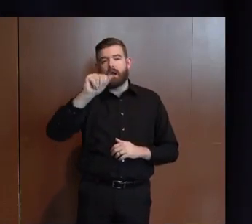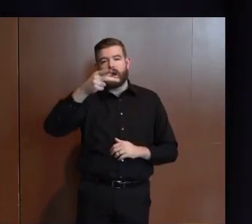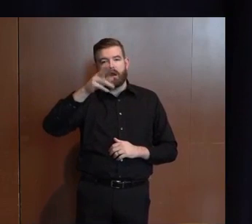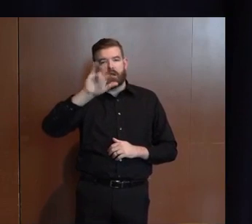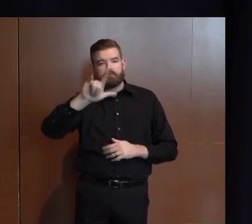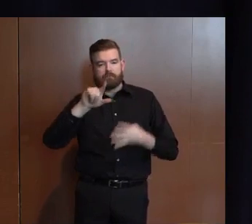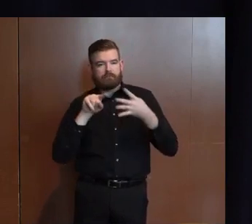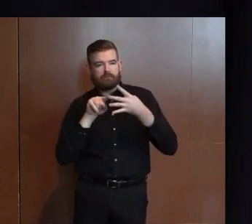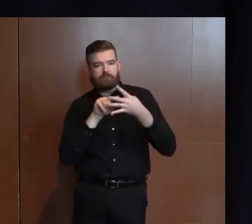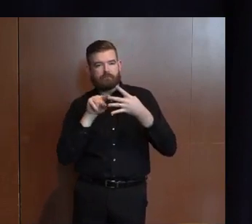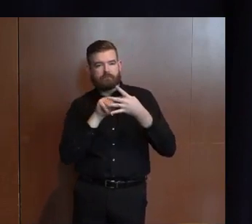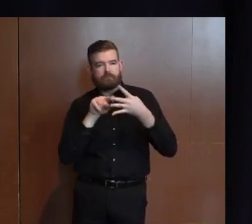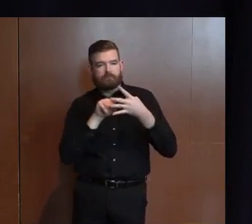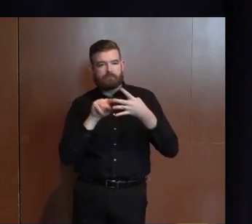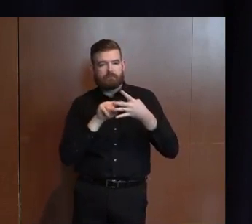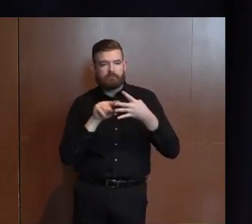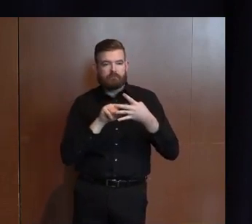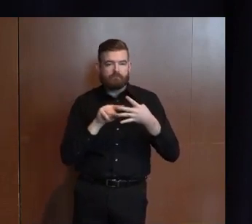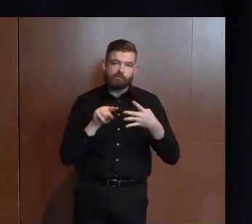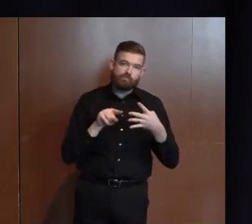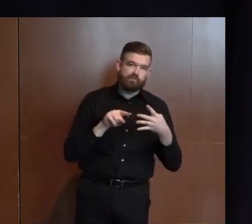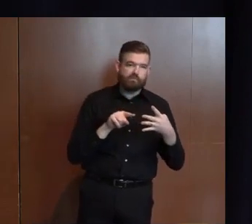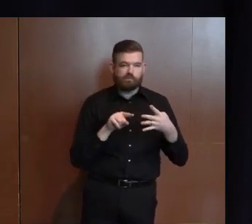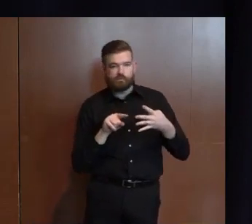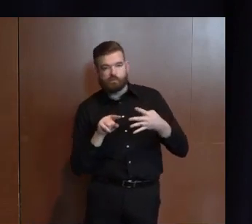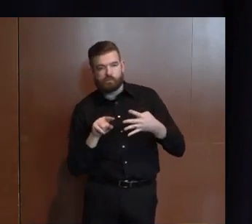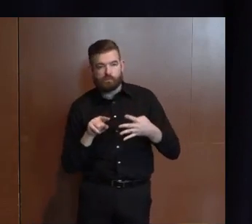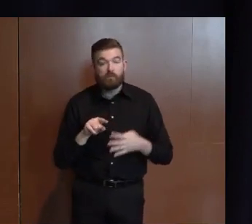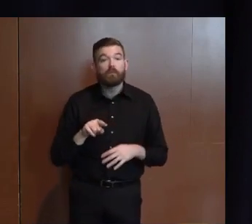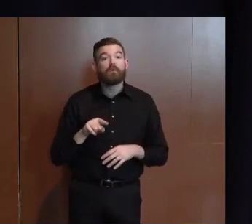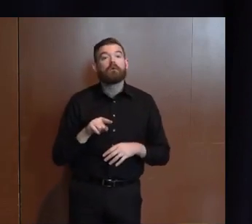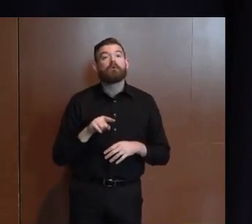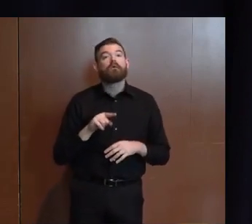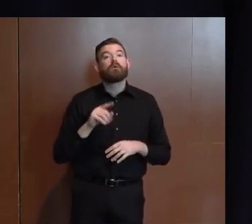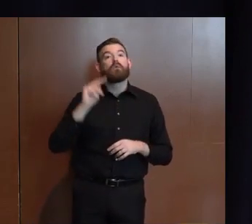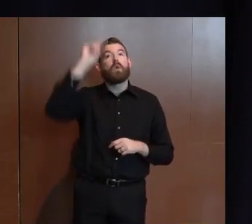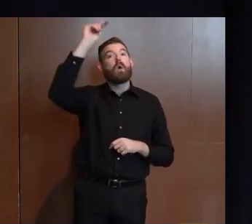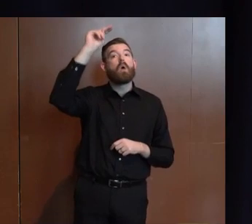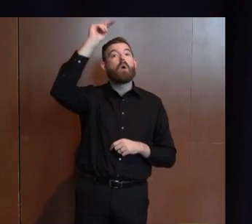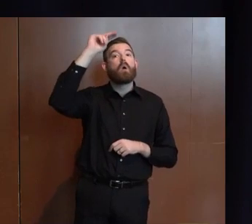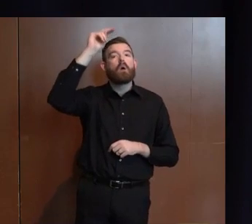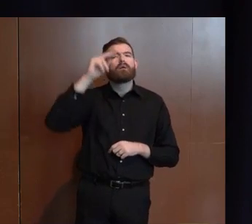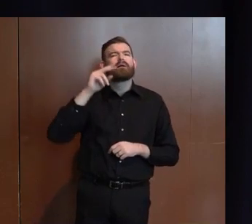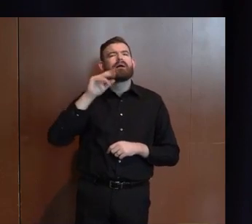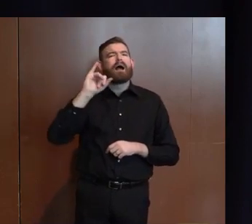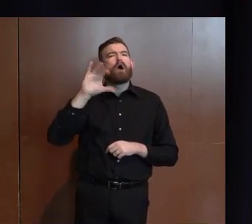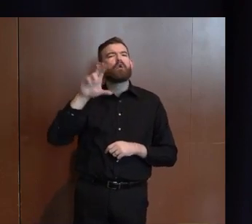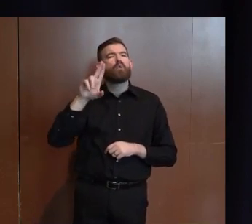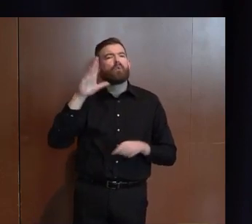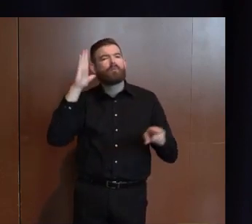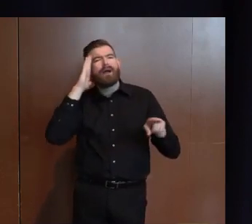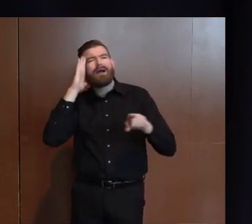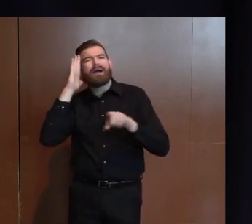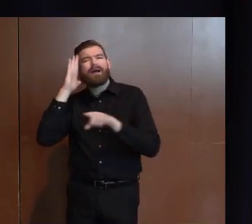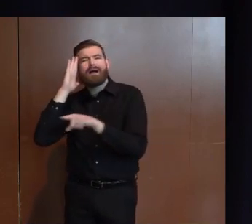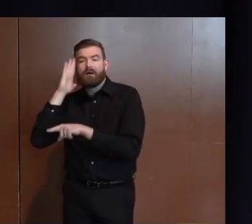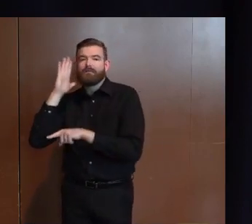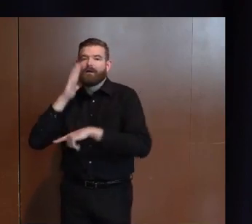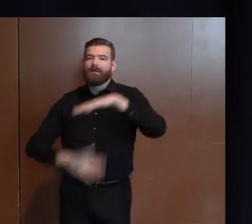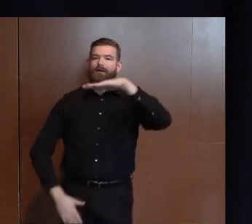care capacity, particularly in the north, would be reached in the first week of April, if no further critical